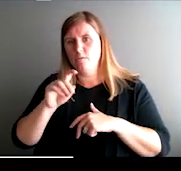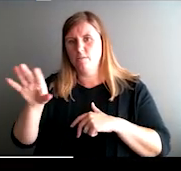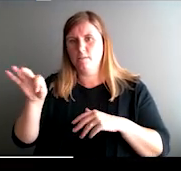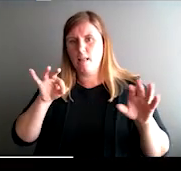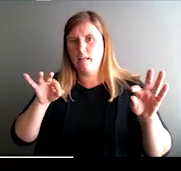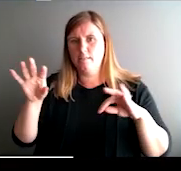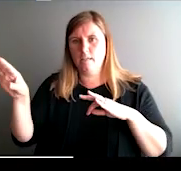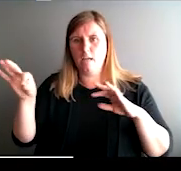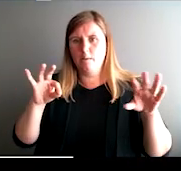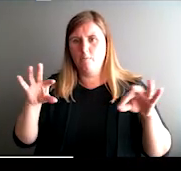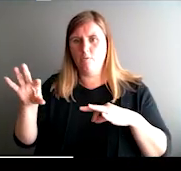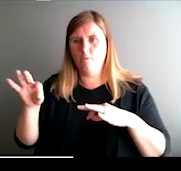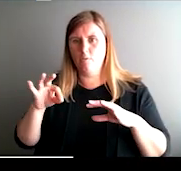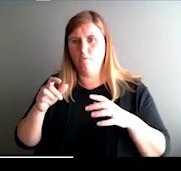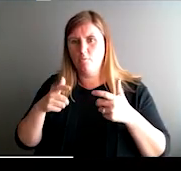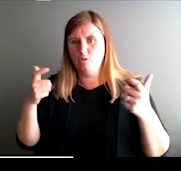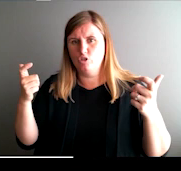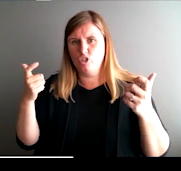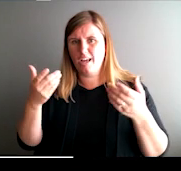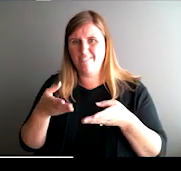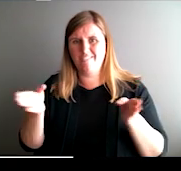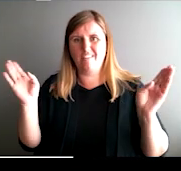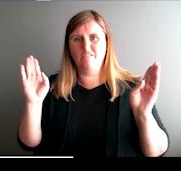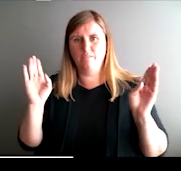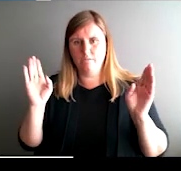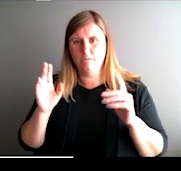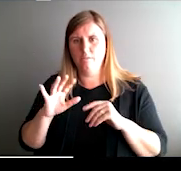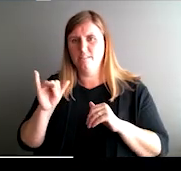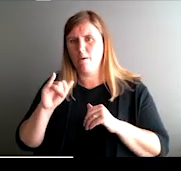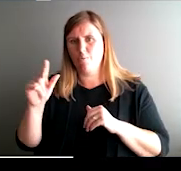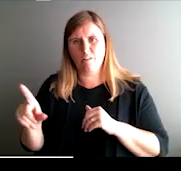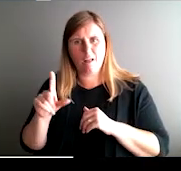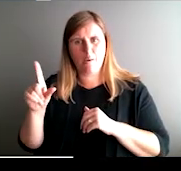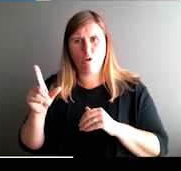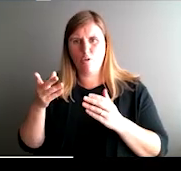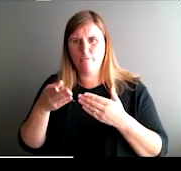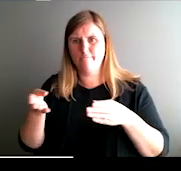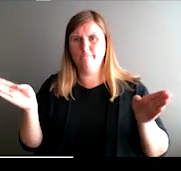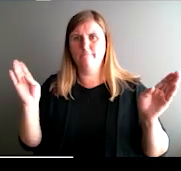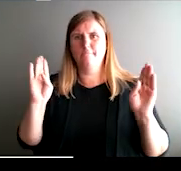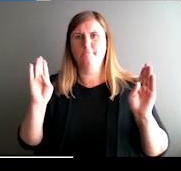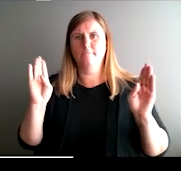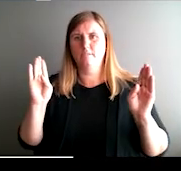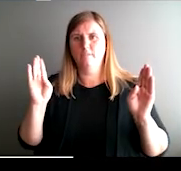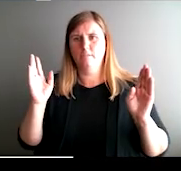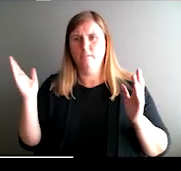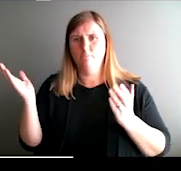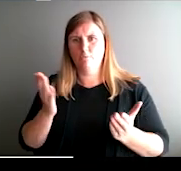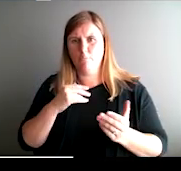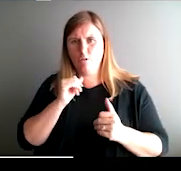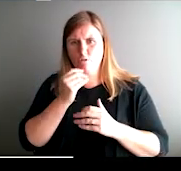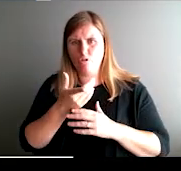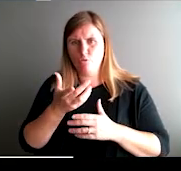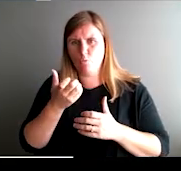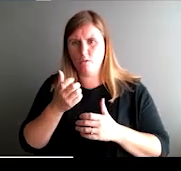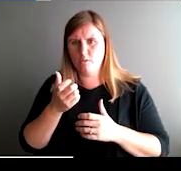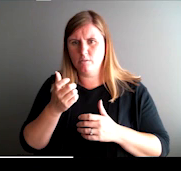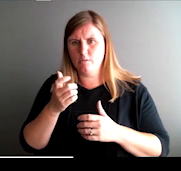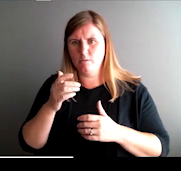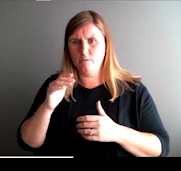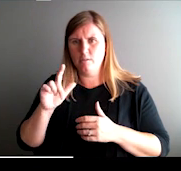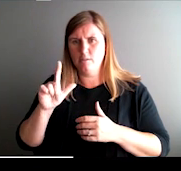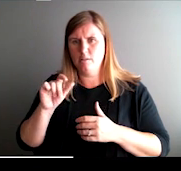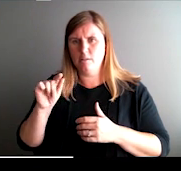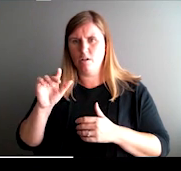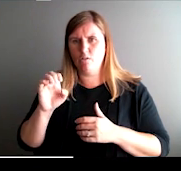items from essentially a giant field. Same thing with the library. You go to the library. I take my daughter to the library and she wants the little